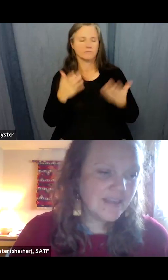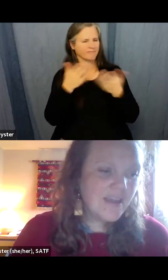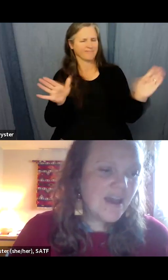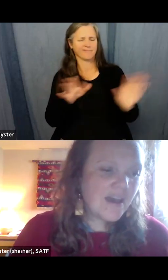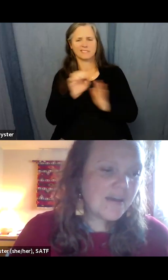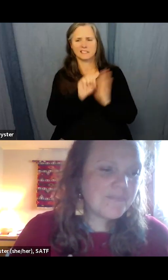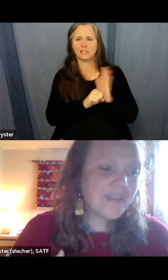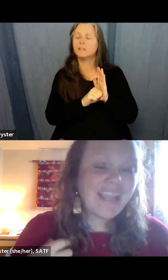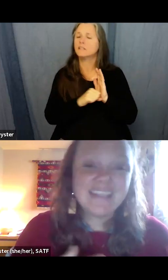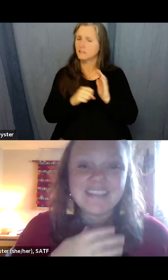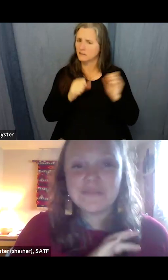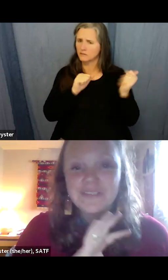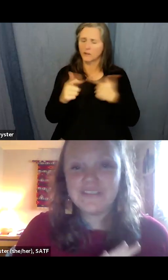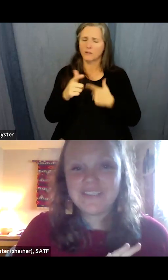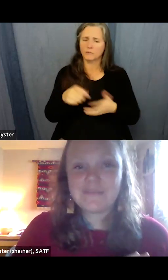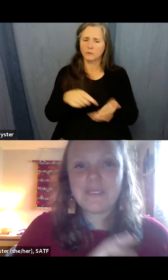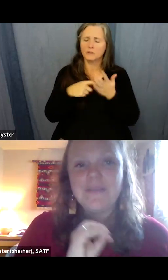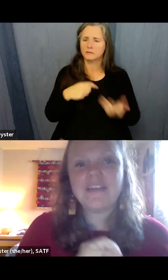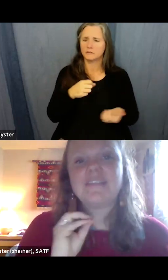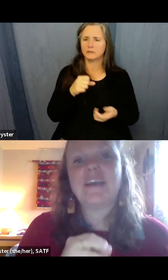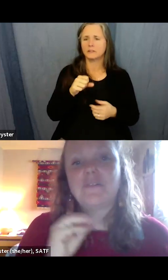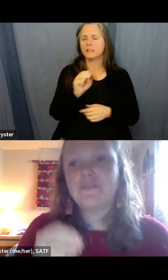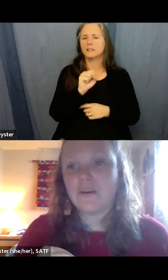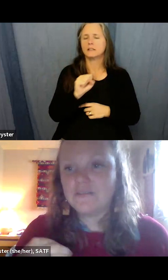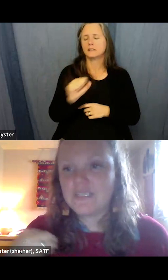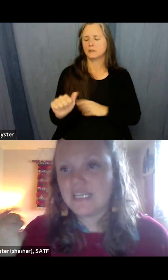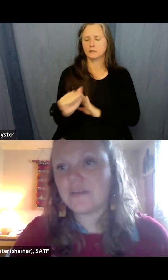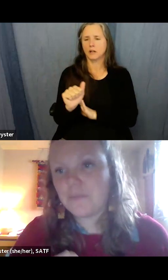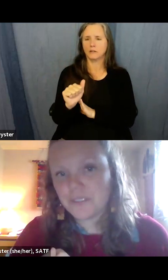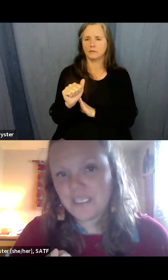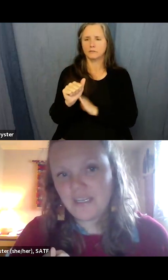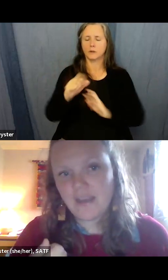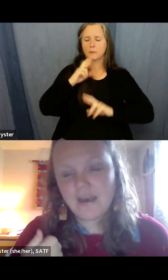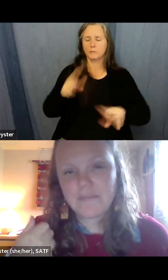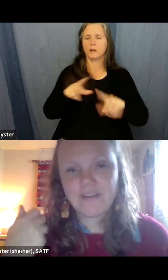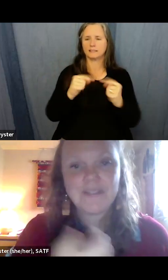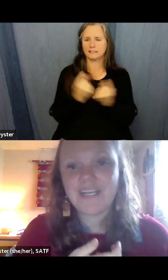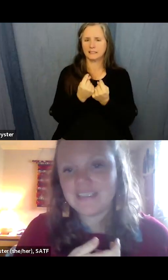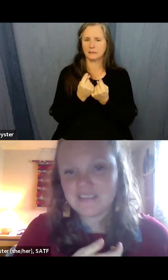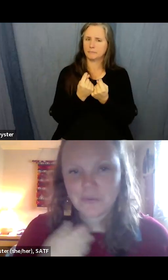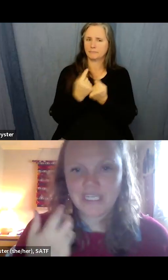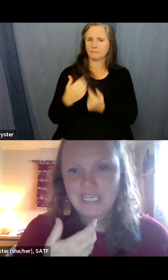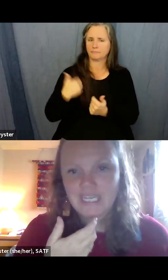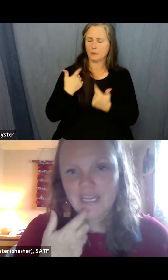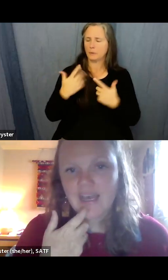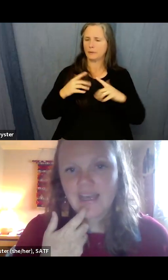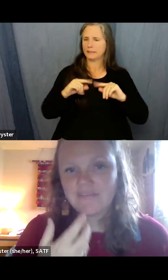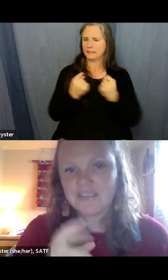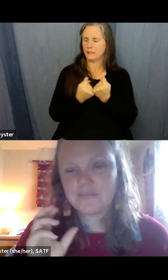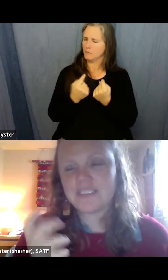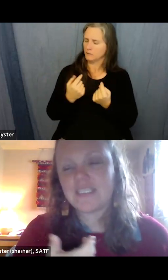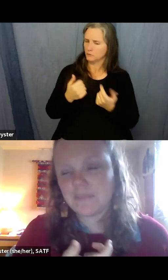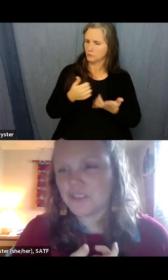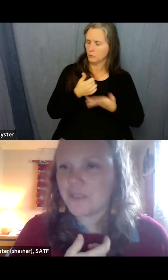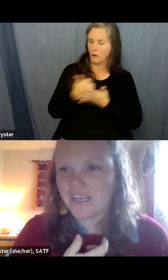gaps. And as a result of this, PPS is now involved in community family violence coordinating